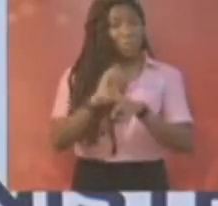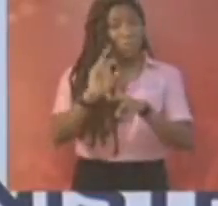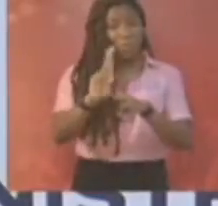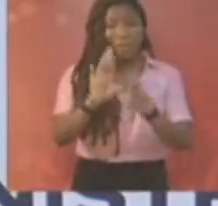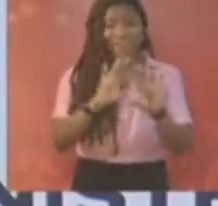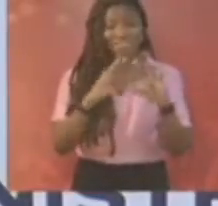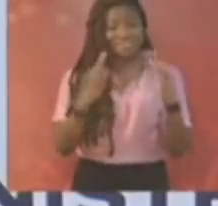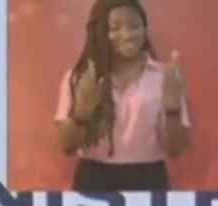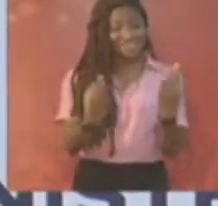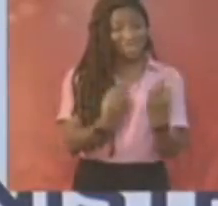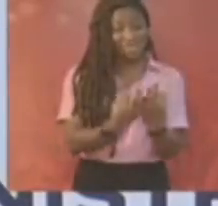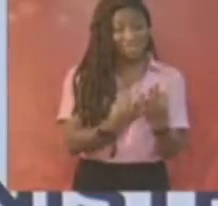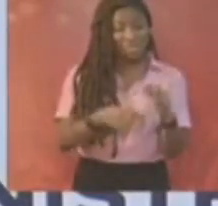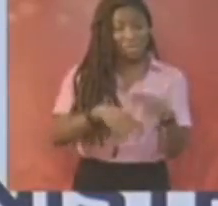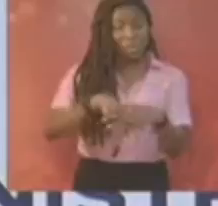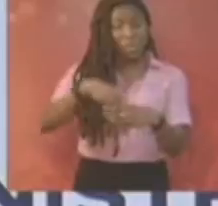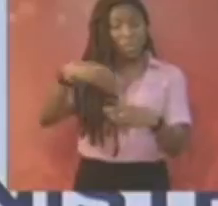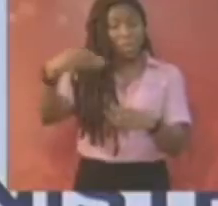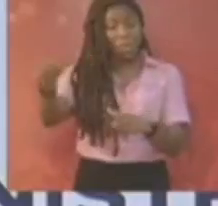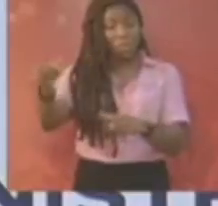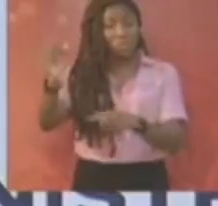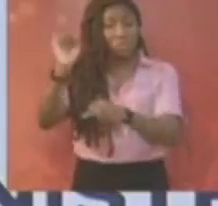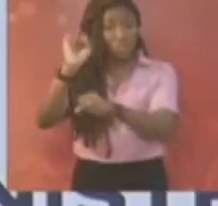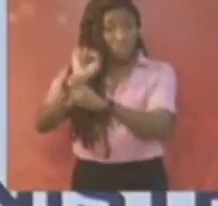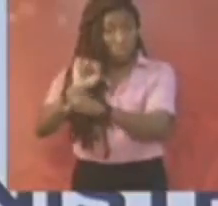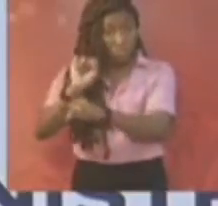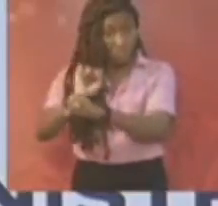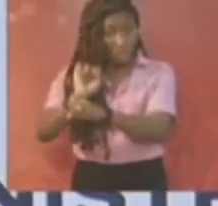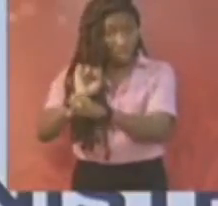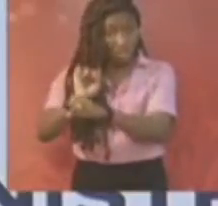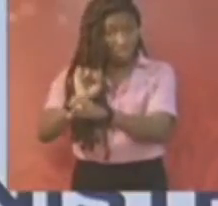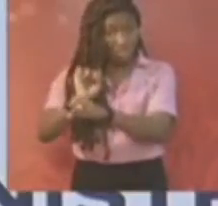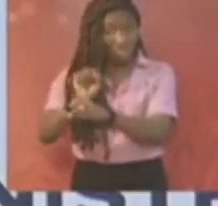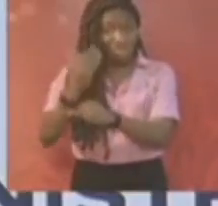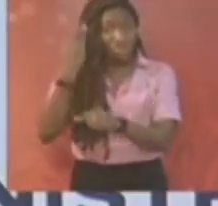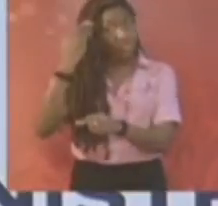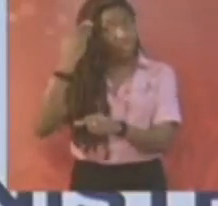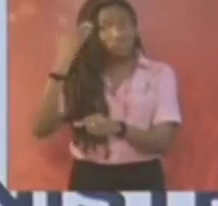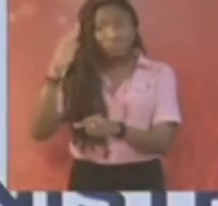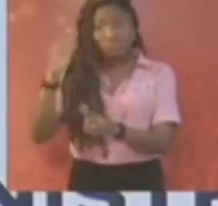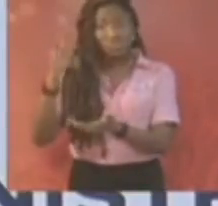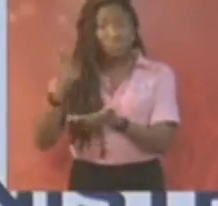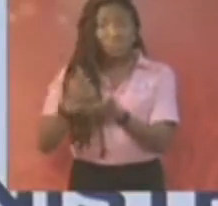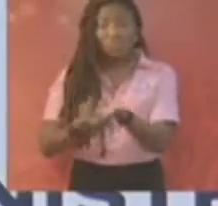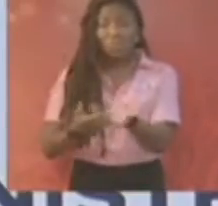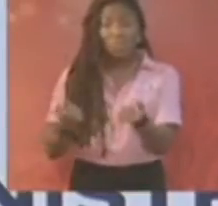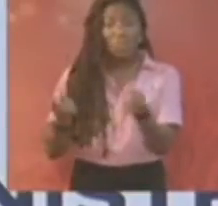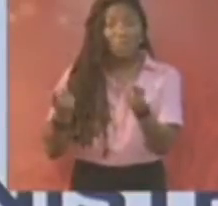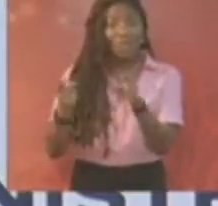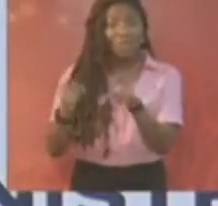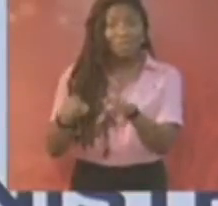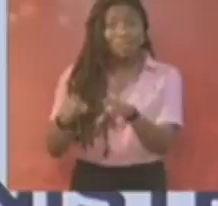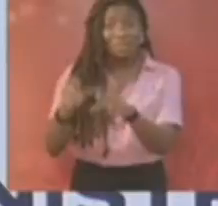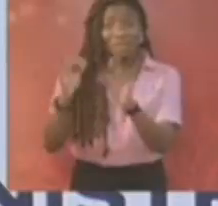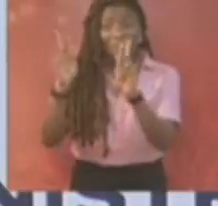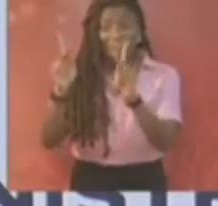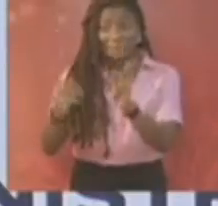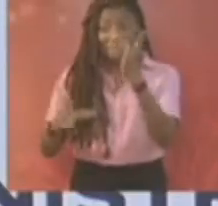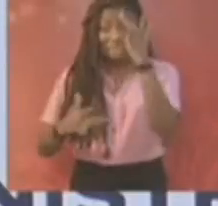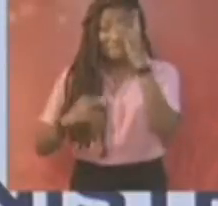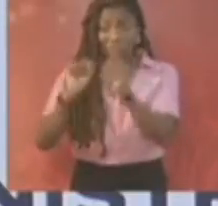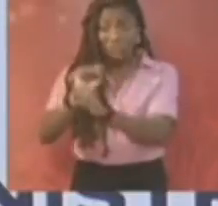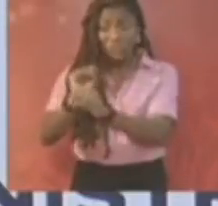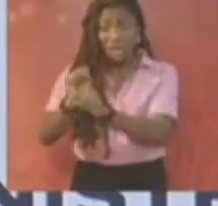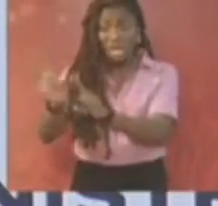to work, you have exposed your family to whatever exposure there is at work that you come back home with.